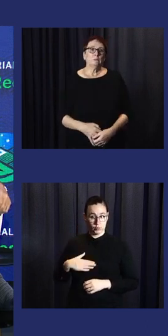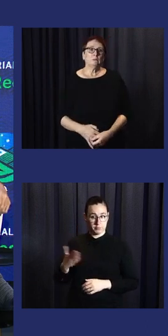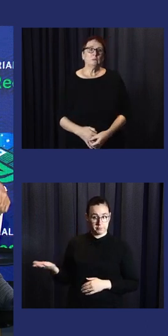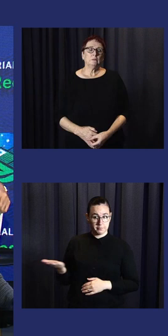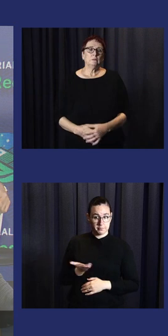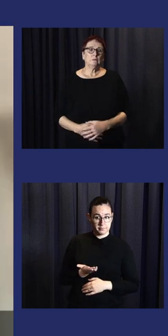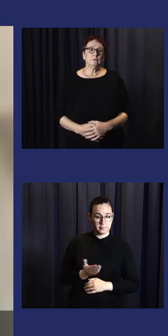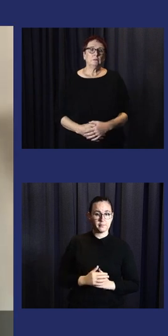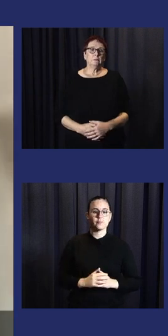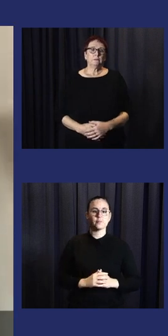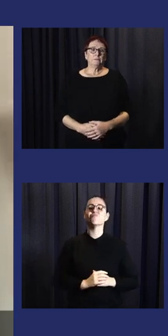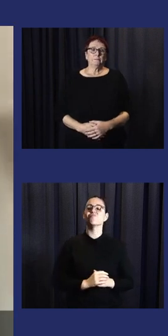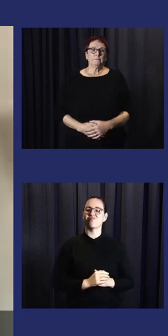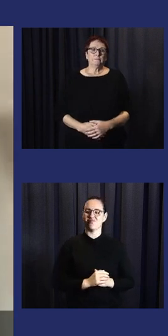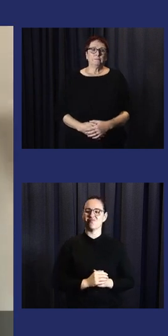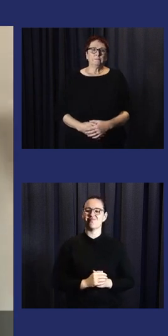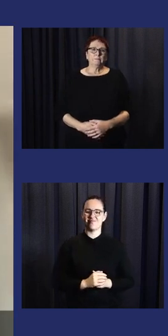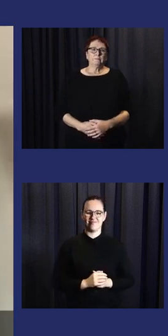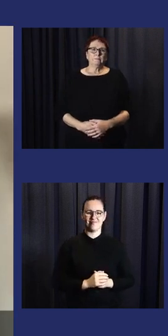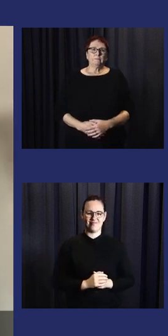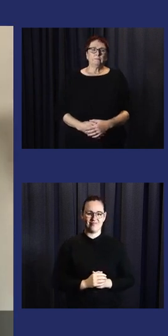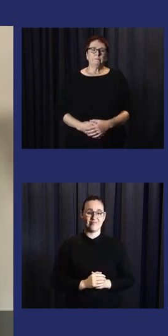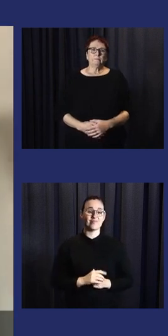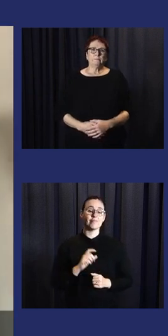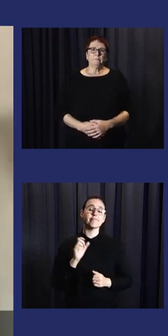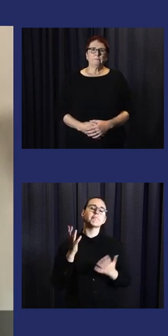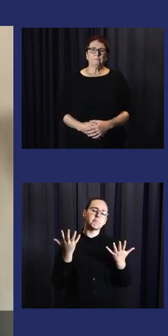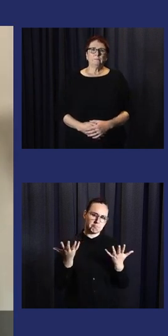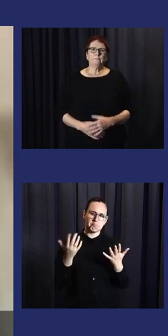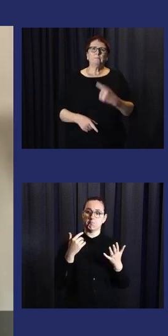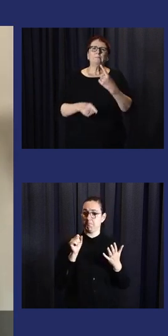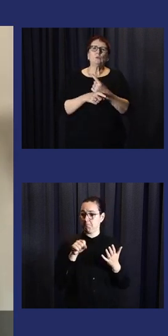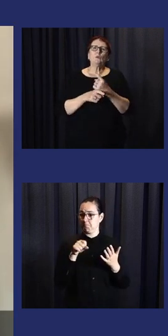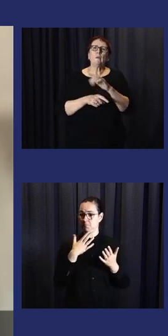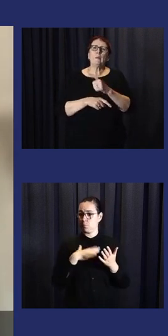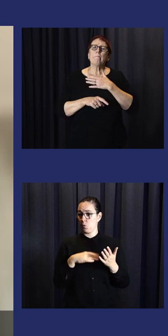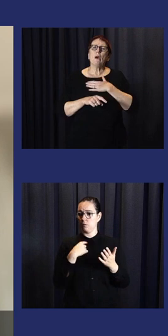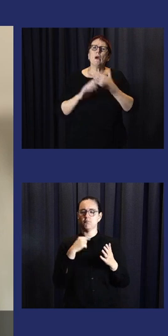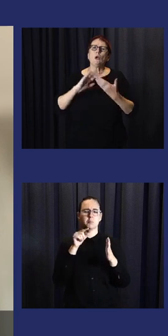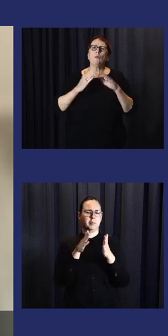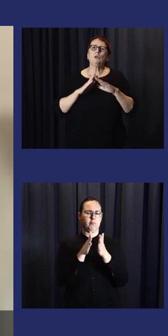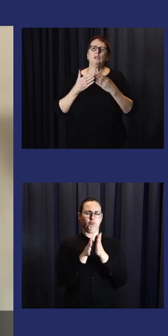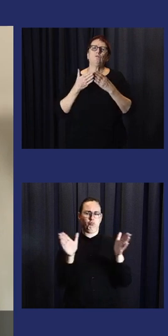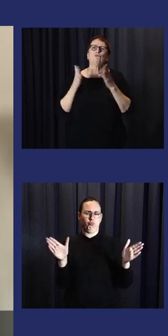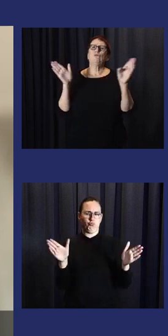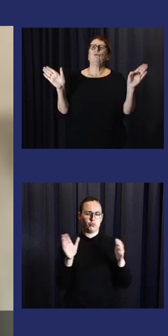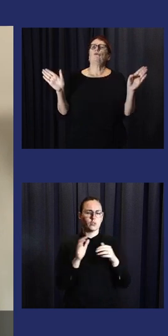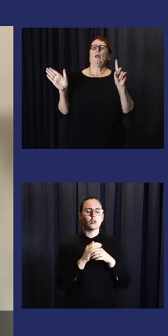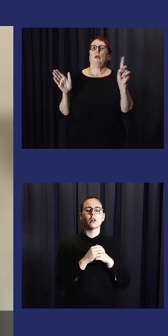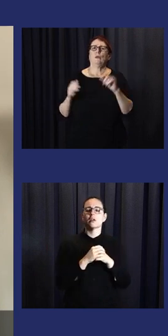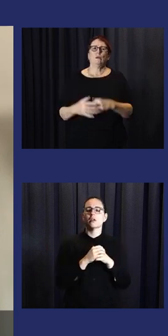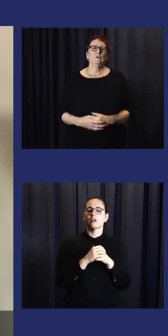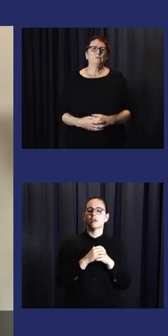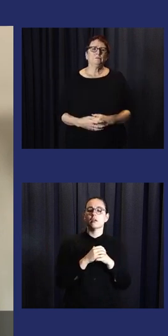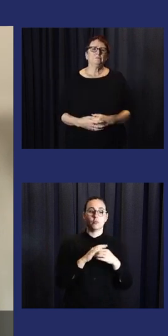I suppose on a much broader scale, my community with the committee is the community